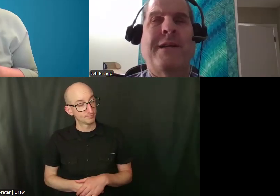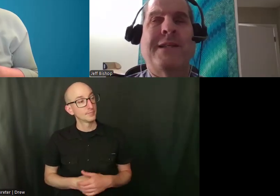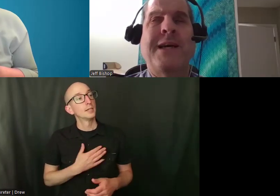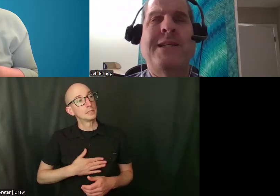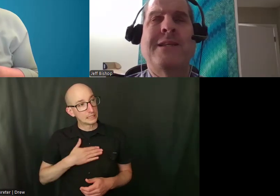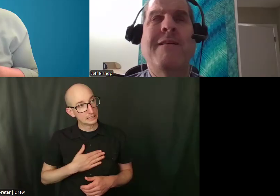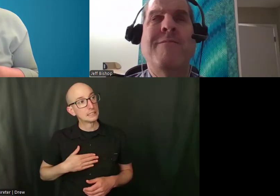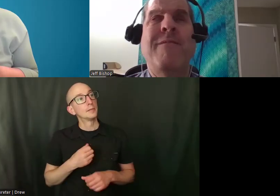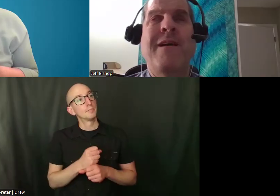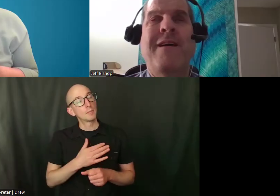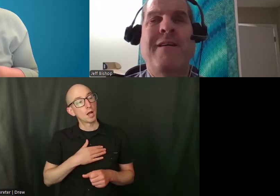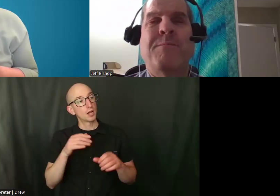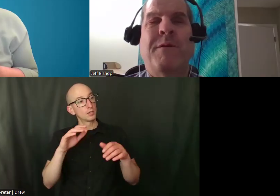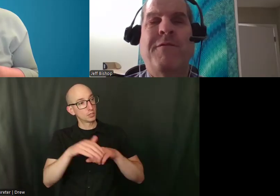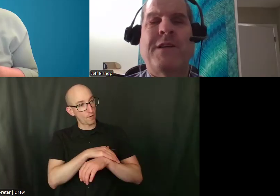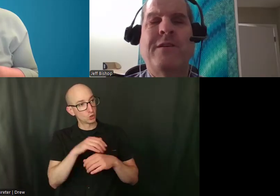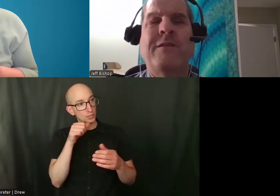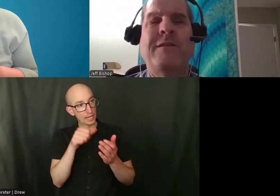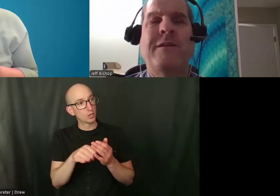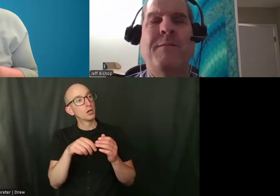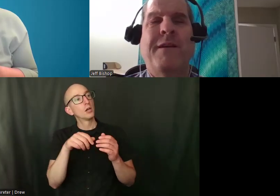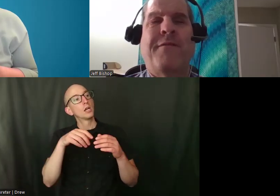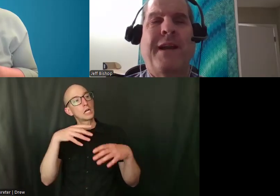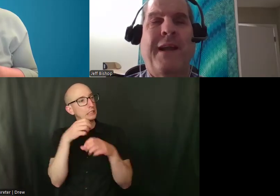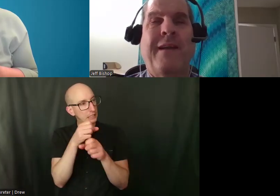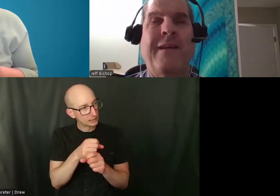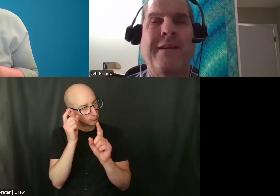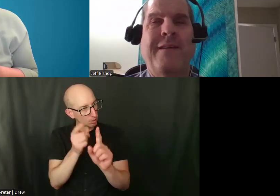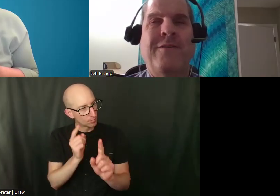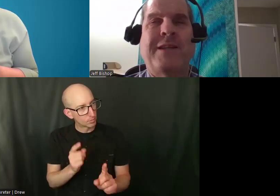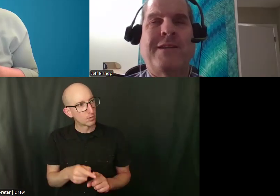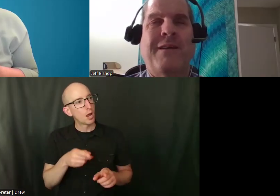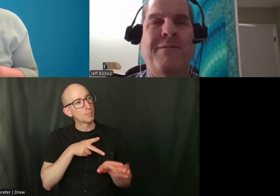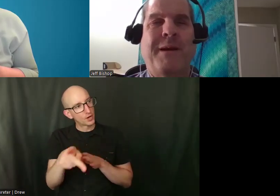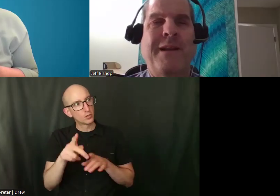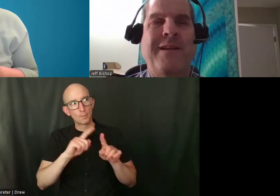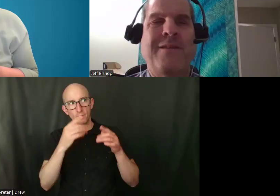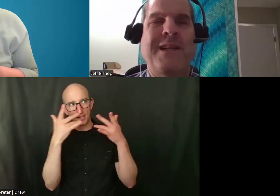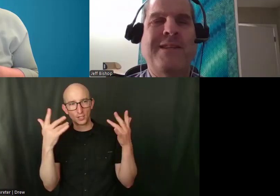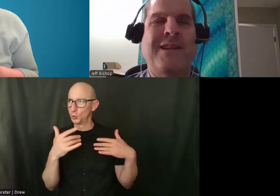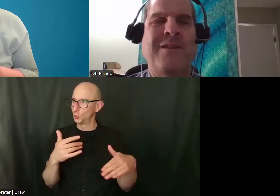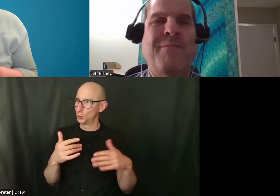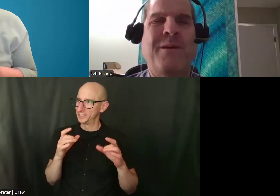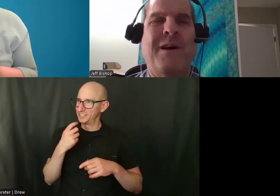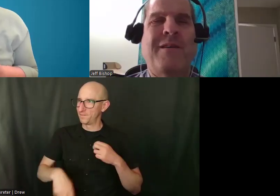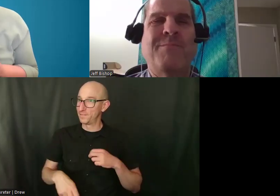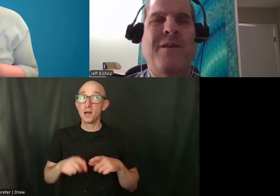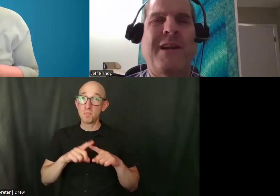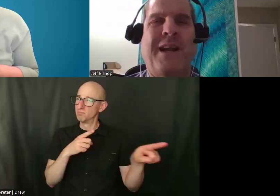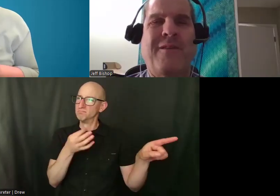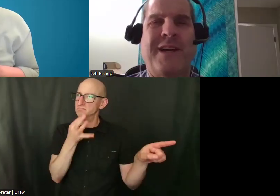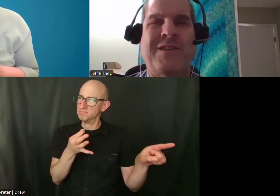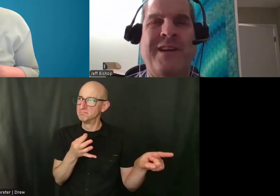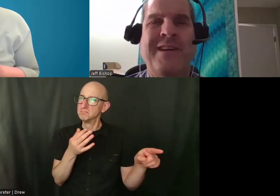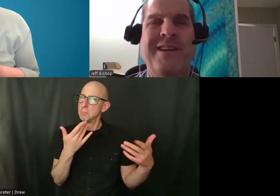letter concise, professional, but friendly. Ooh, that's tough, but it tends to do that pretty well. It's pretty good